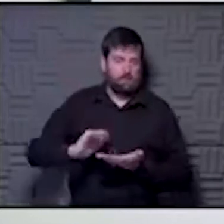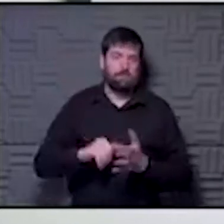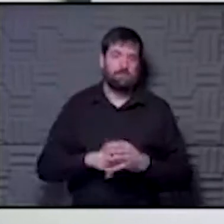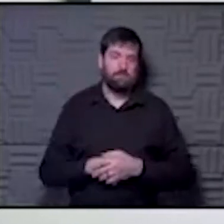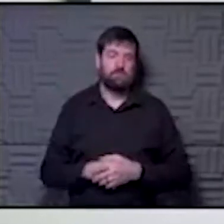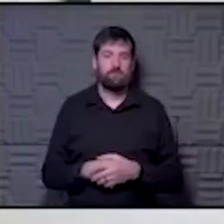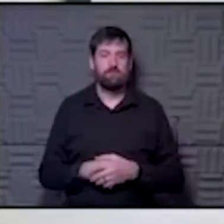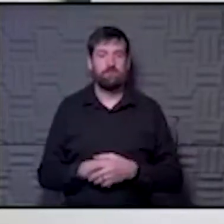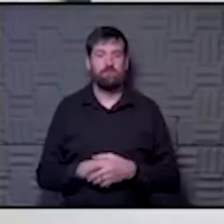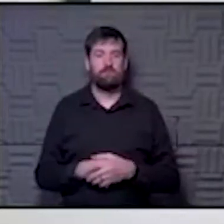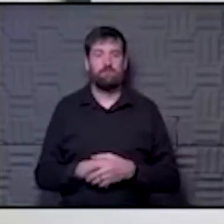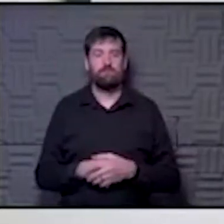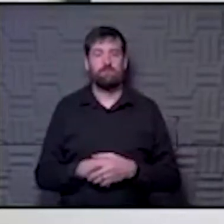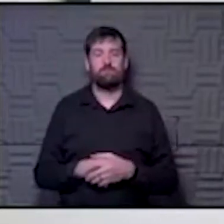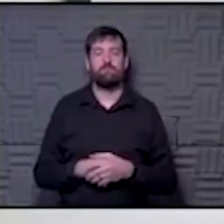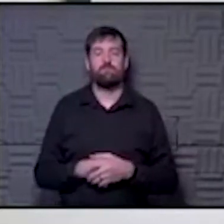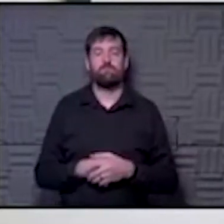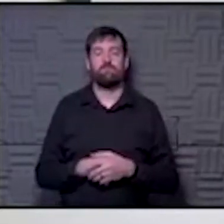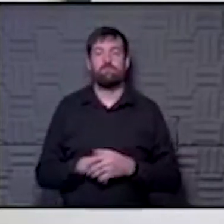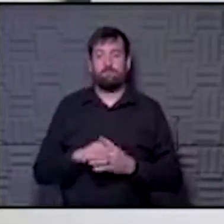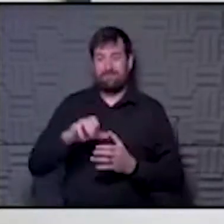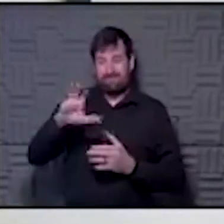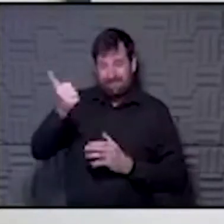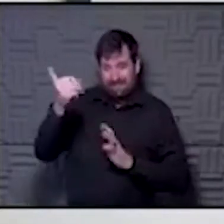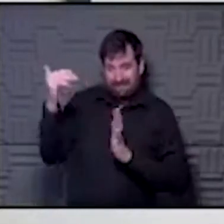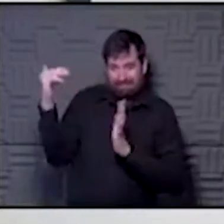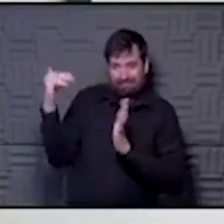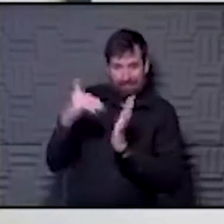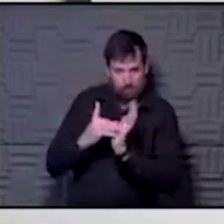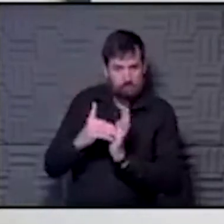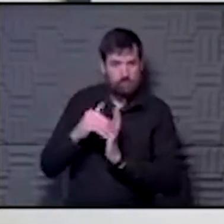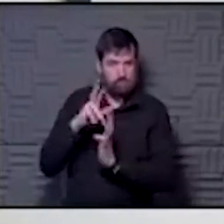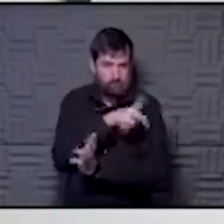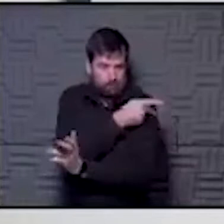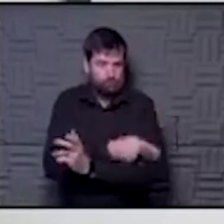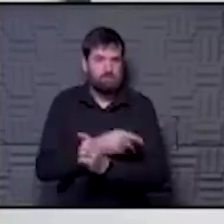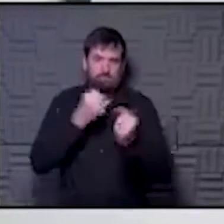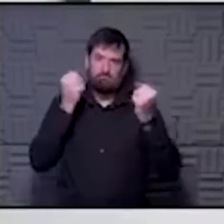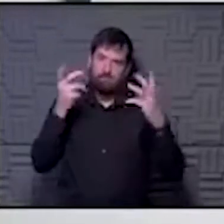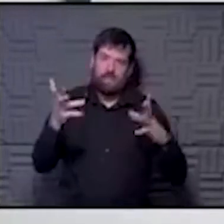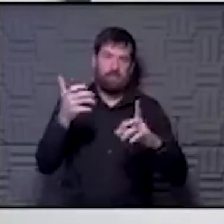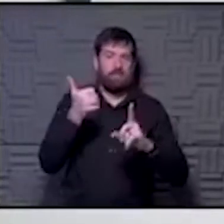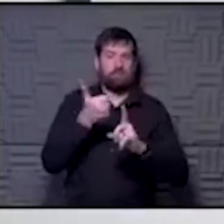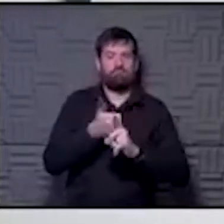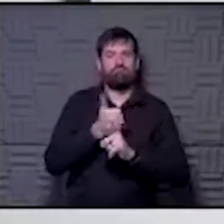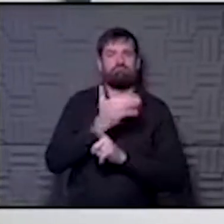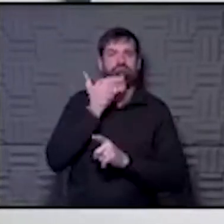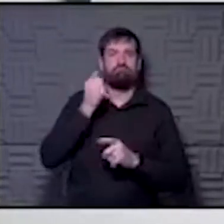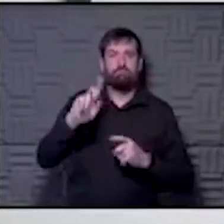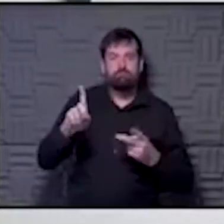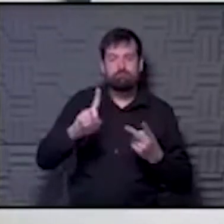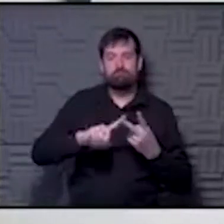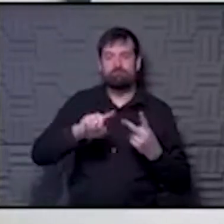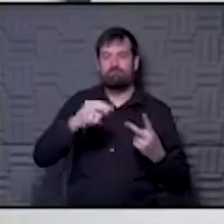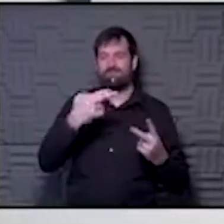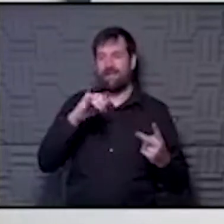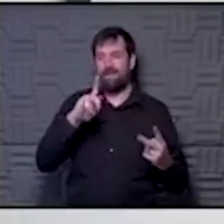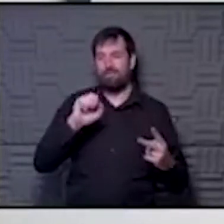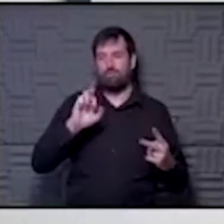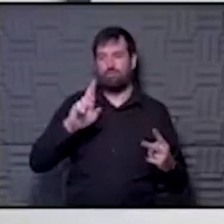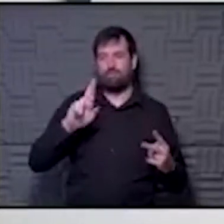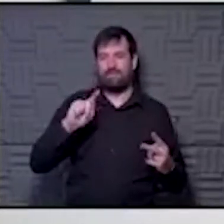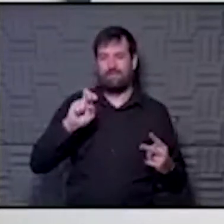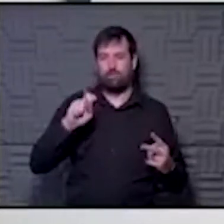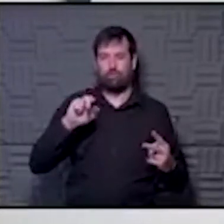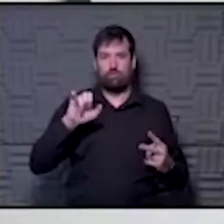but steady 10,000 patients, and lots dealing with diabetes, hypertension, chronic disease management. So